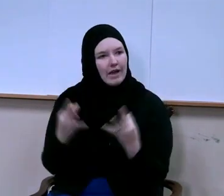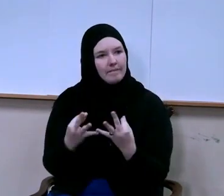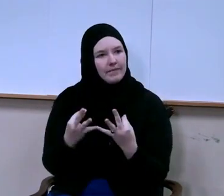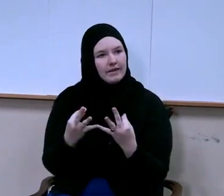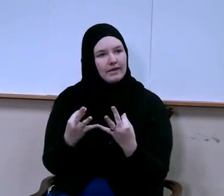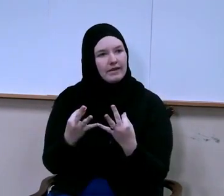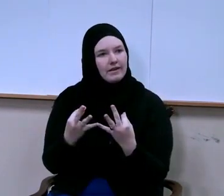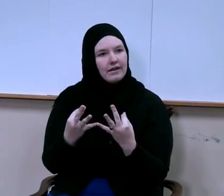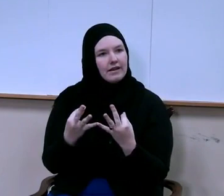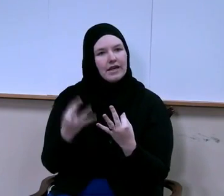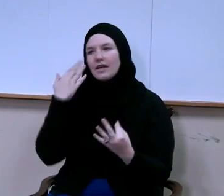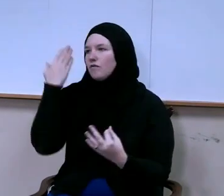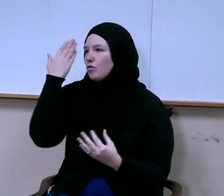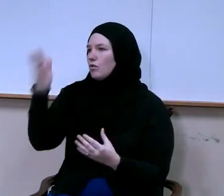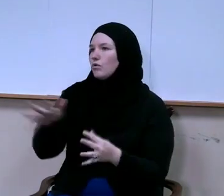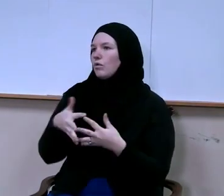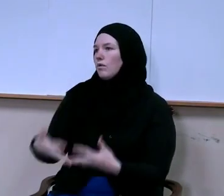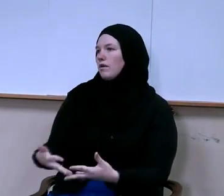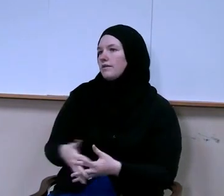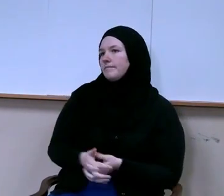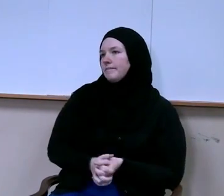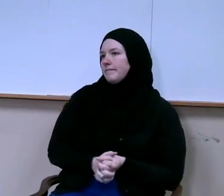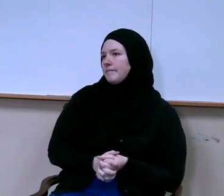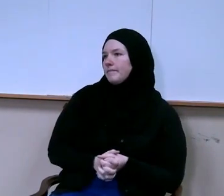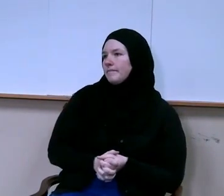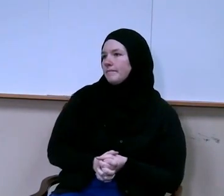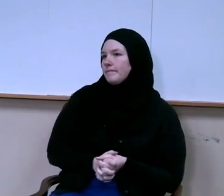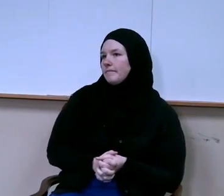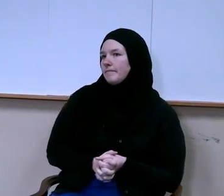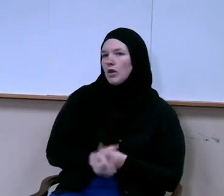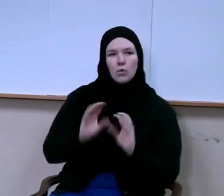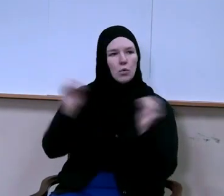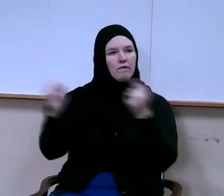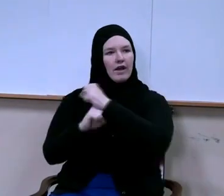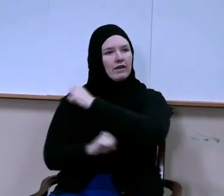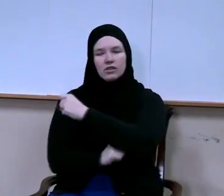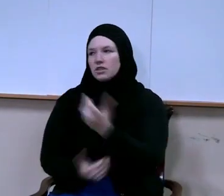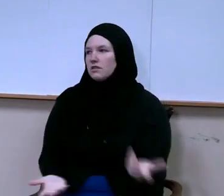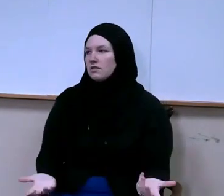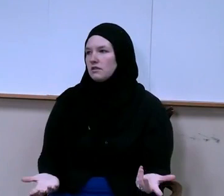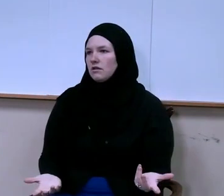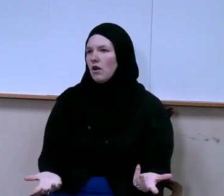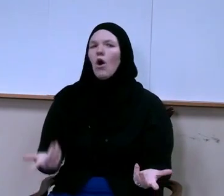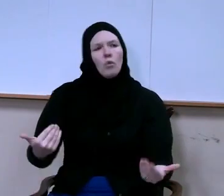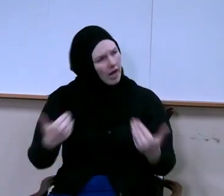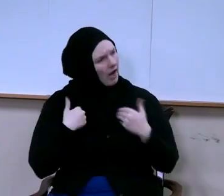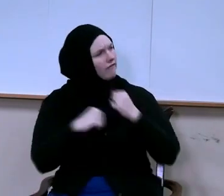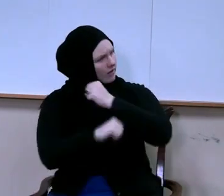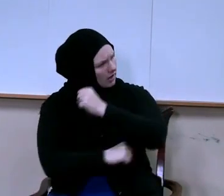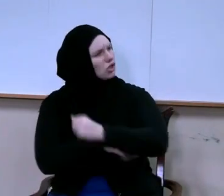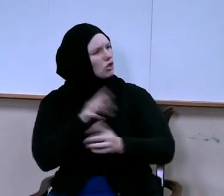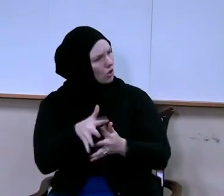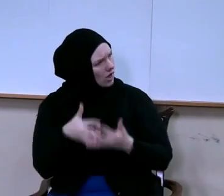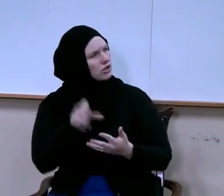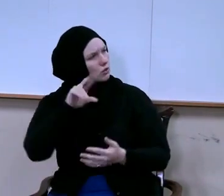family institution, the most important institution in society, on no foundation? No, we say, no, we have the foundation, it is the